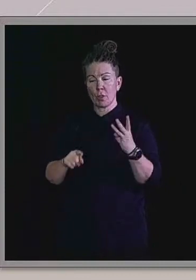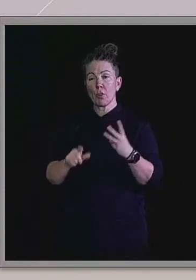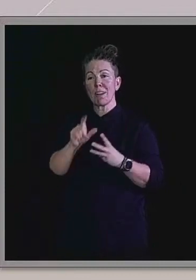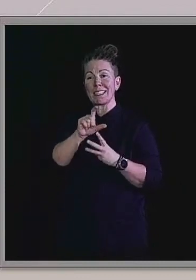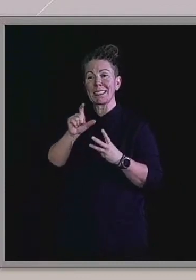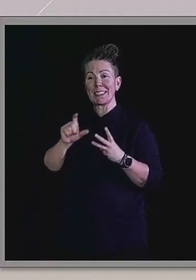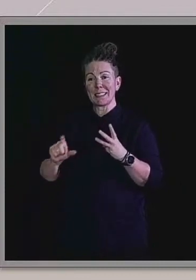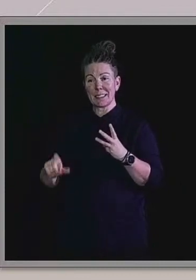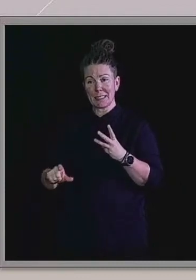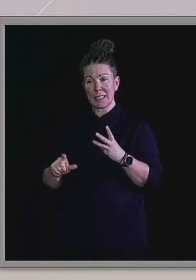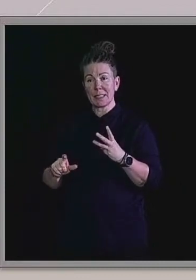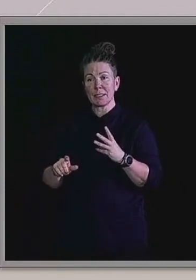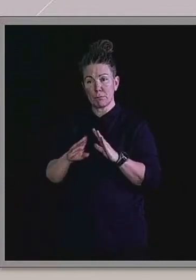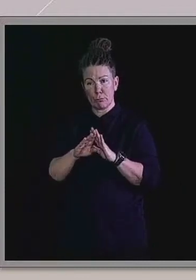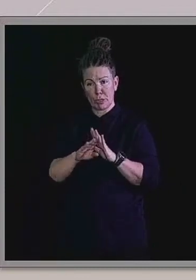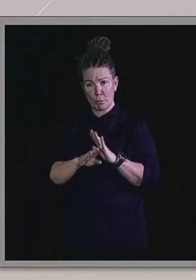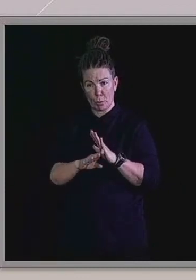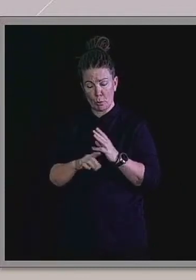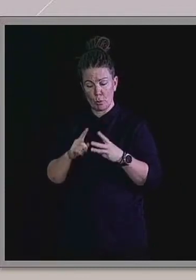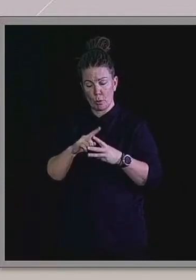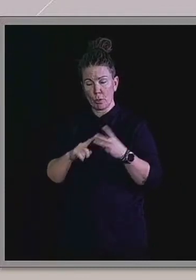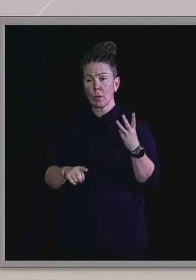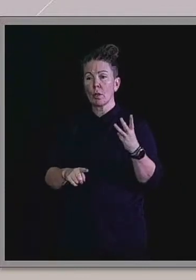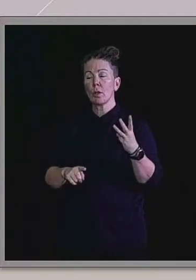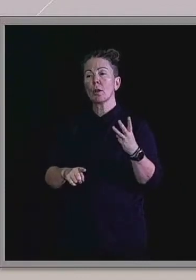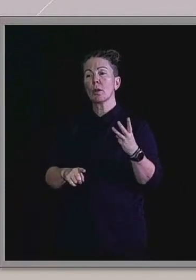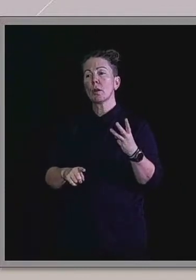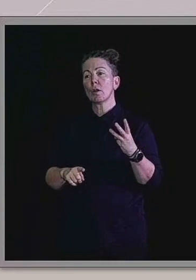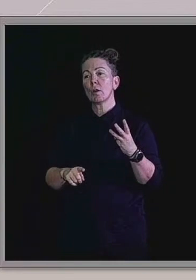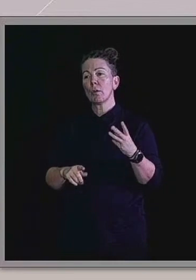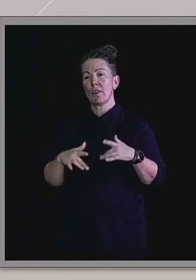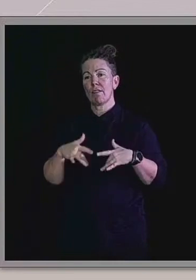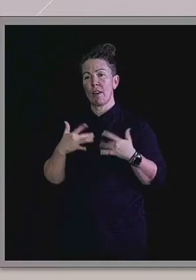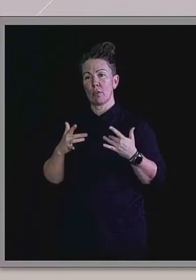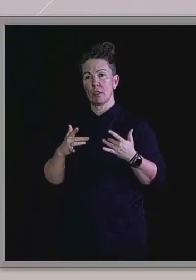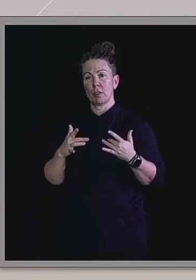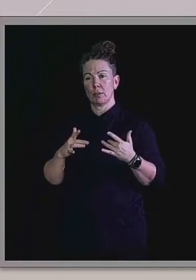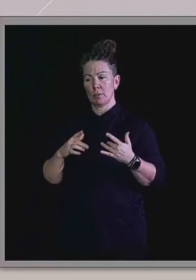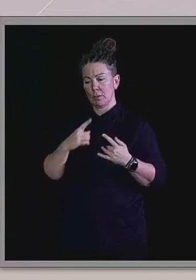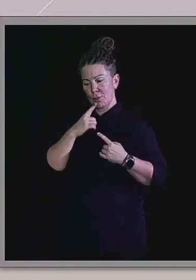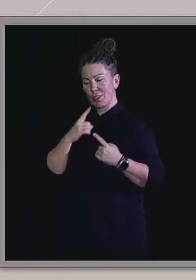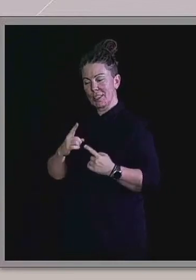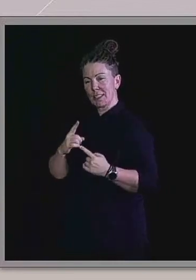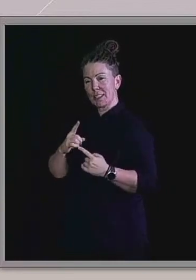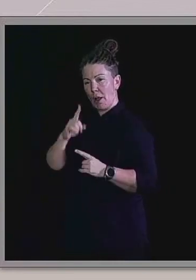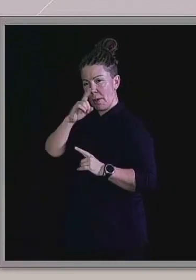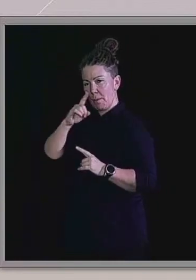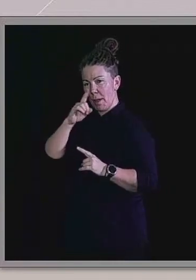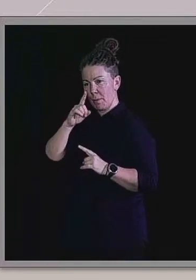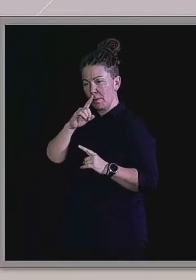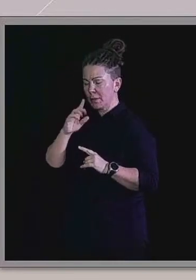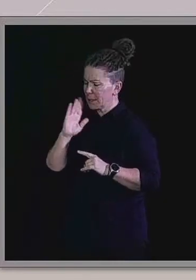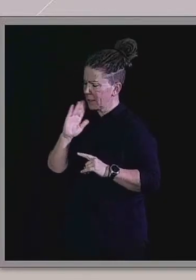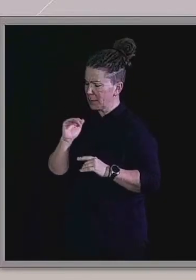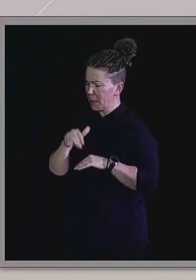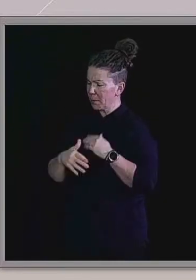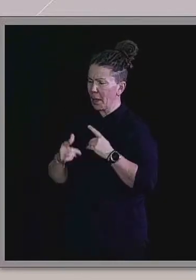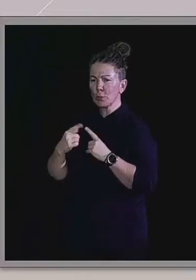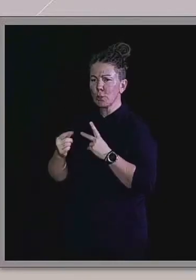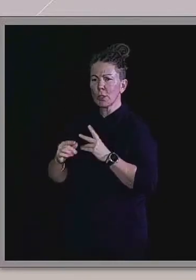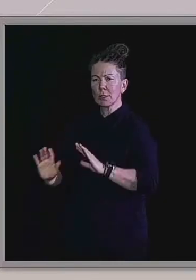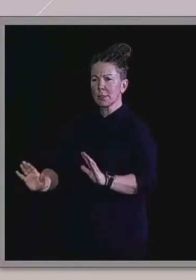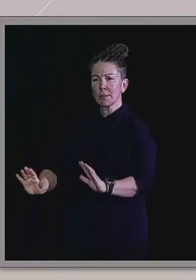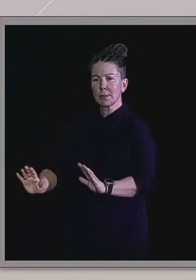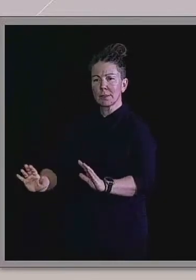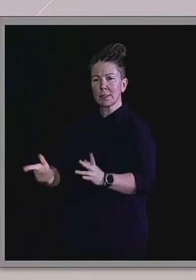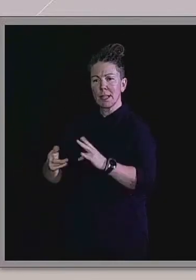we also told that our people that you don't have to worry about not having choices in life. If